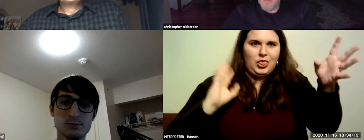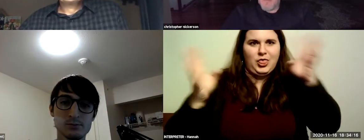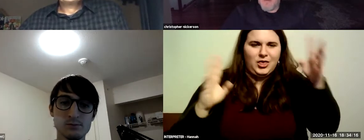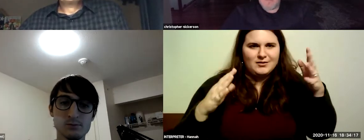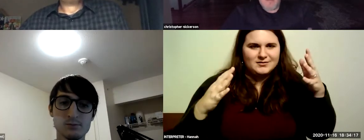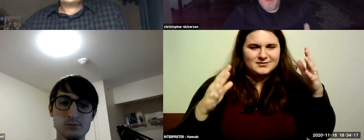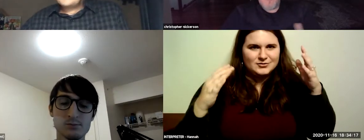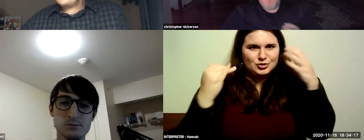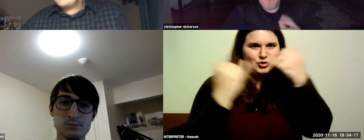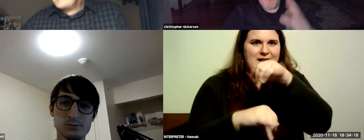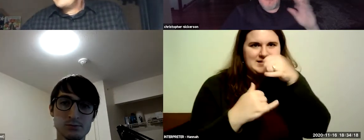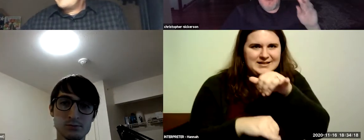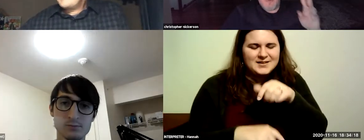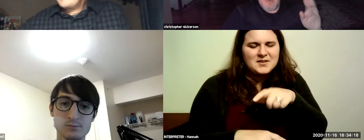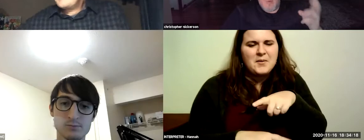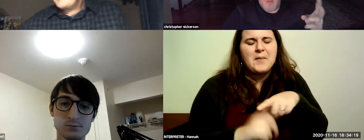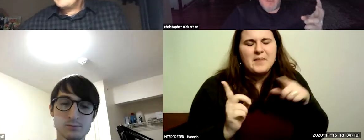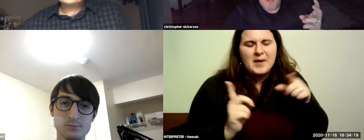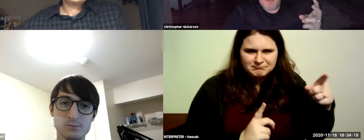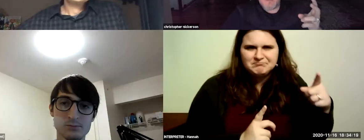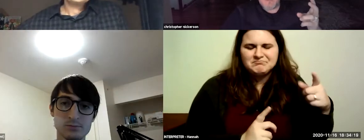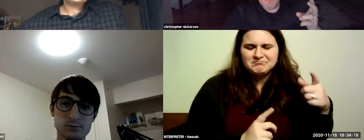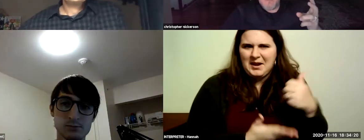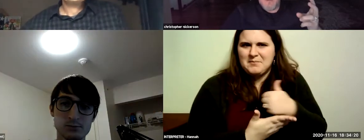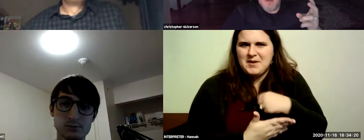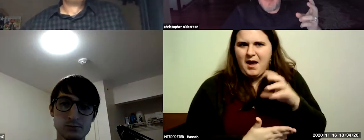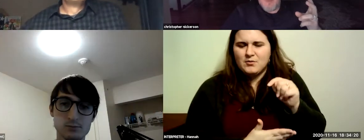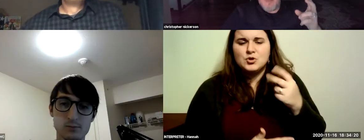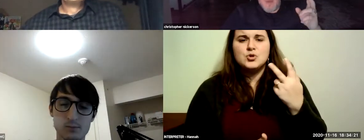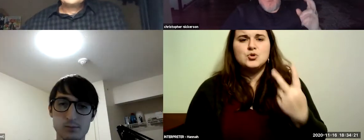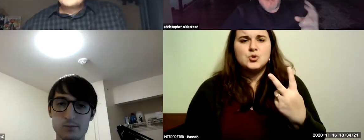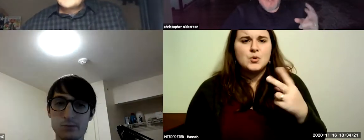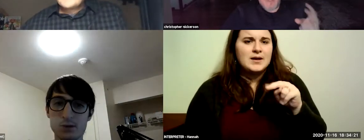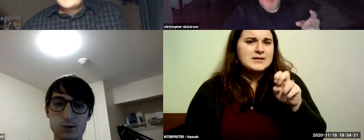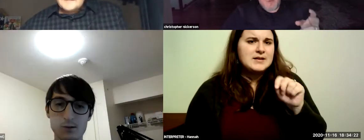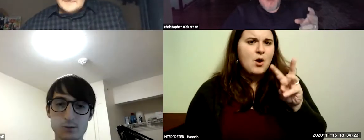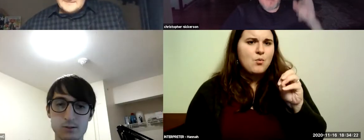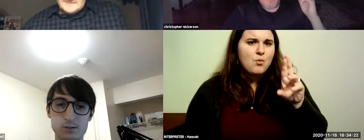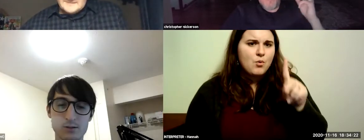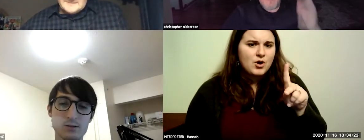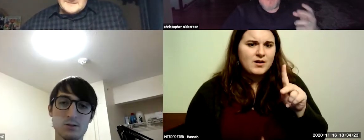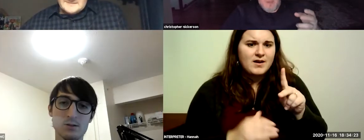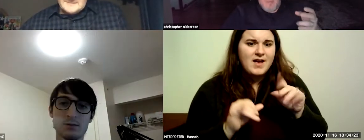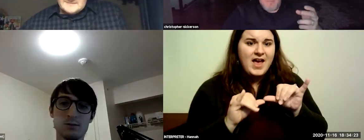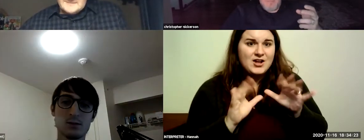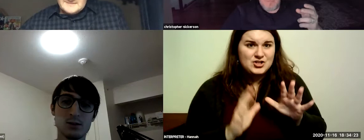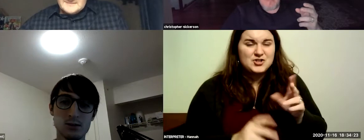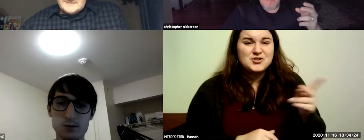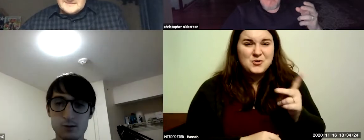But oddly enough, the two network engineers that worked at this company got into a fist